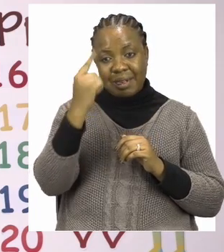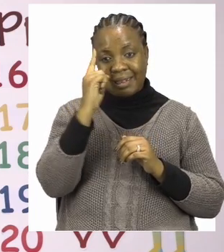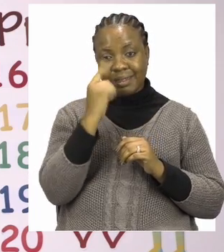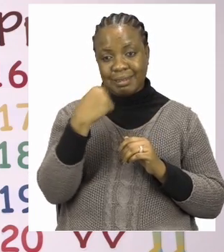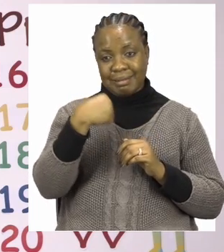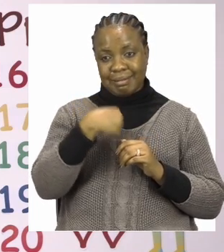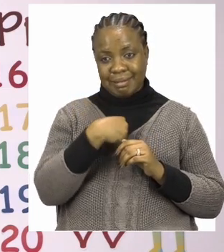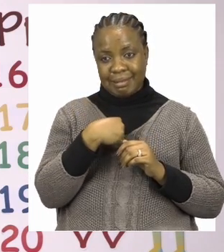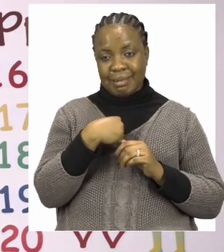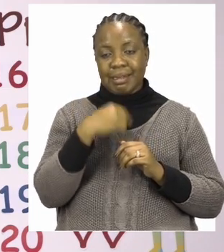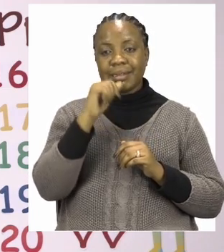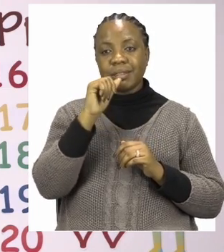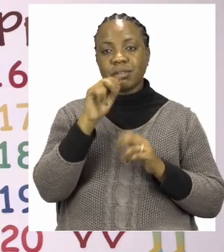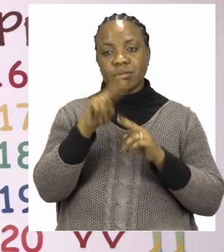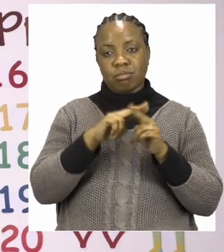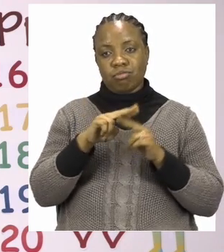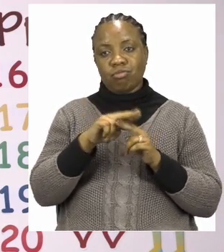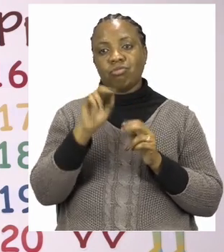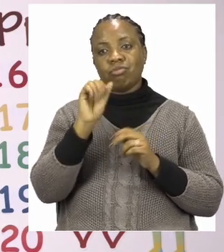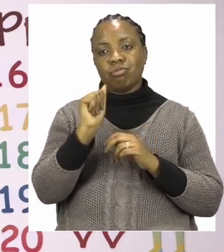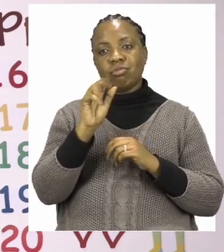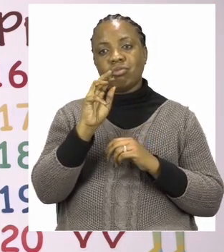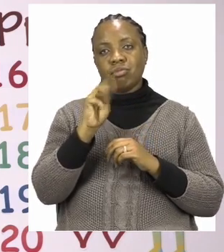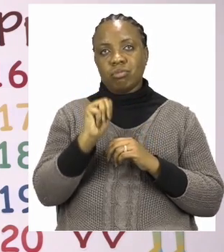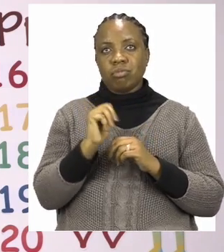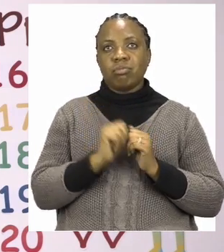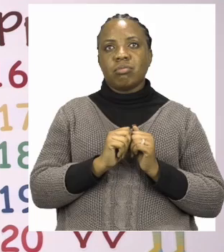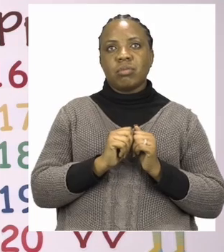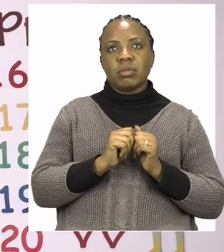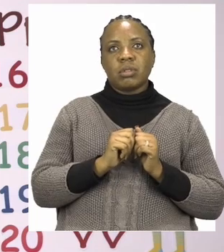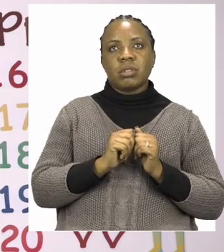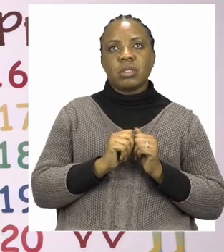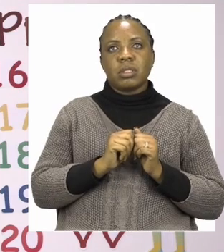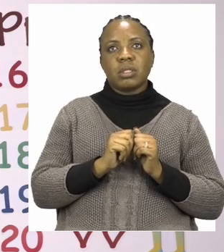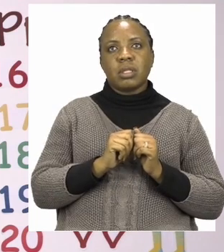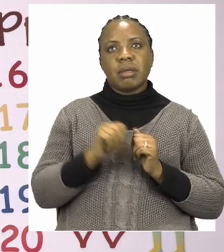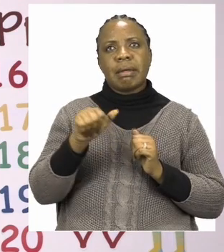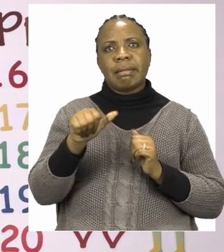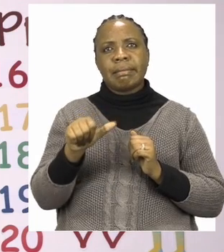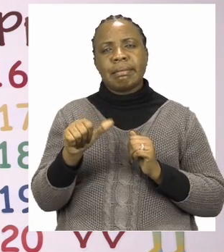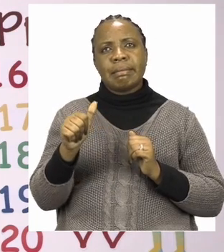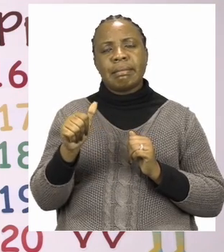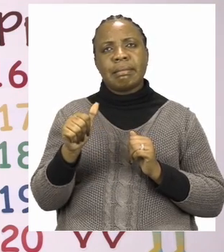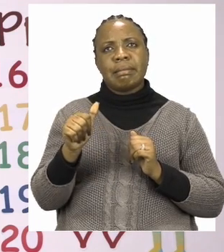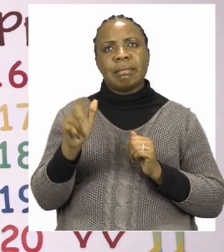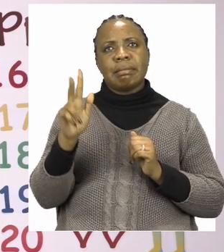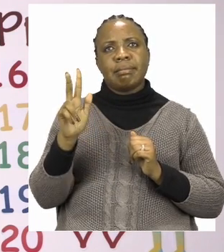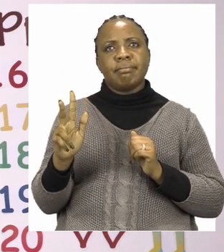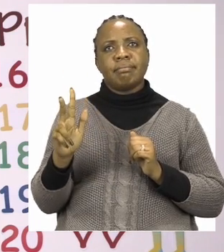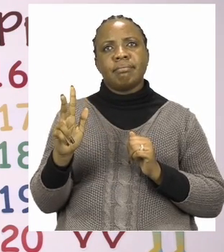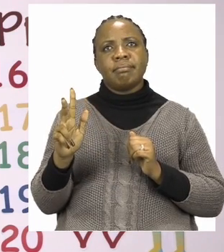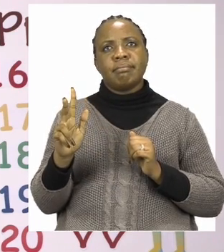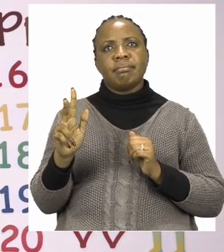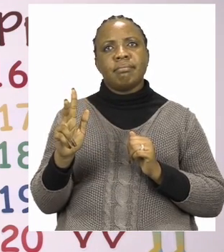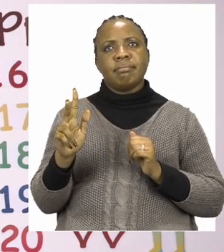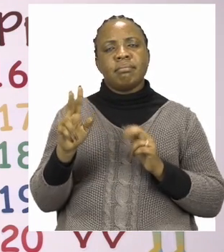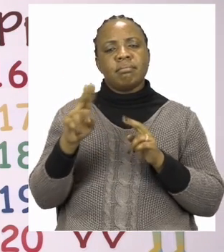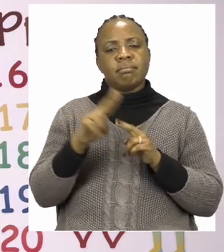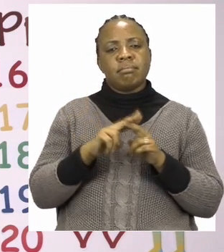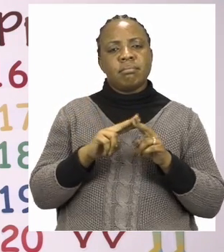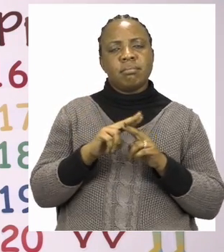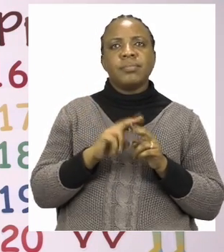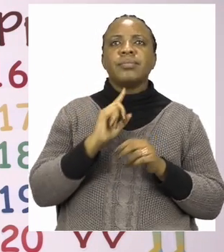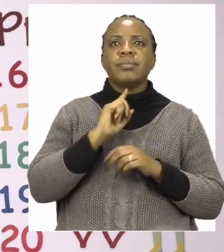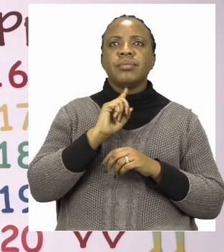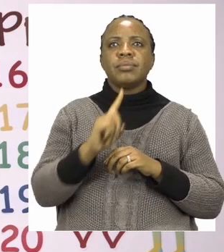changes if they are, or if it's someone else. If it's someone else, we use the word is. One person